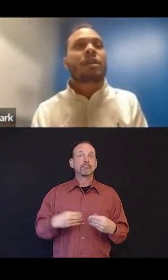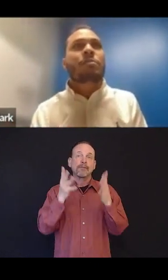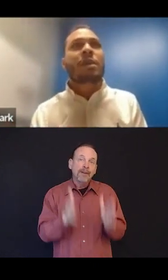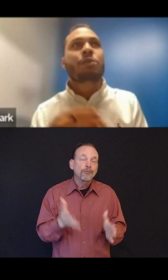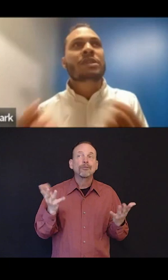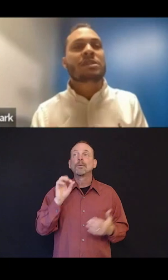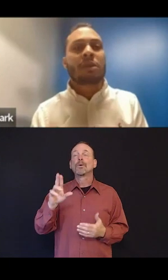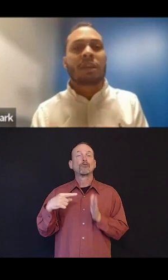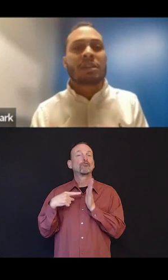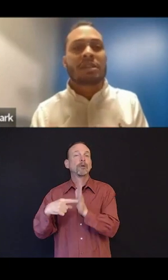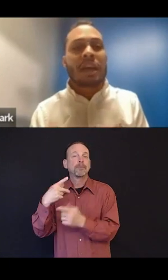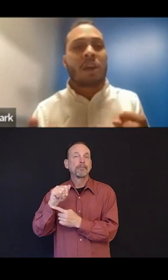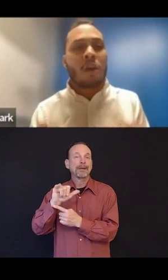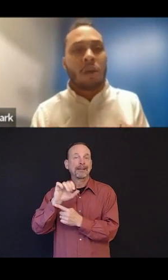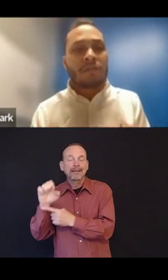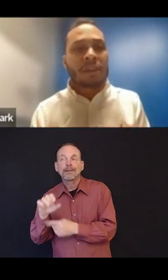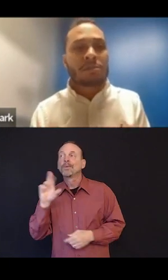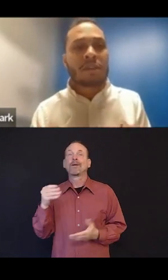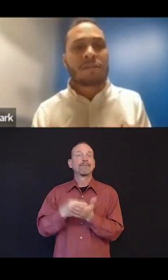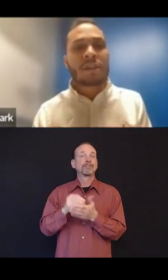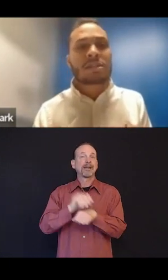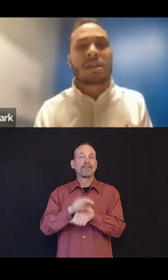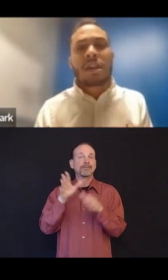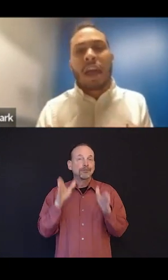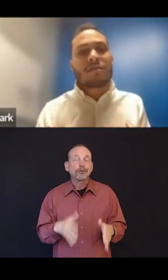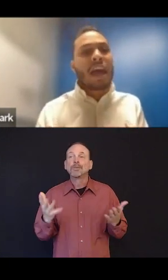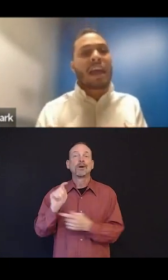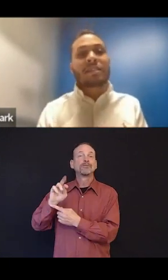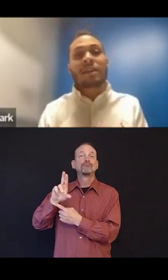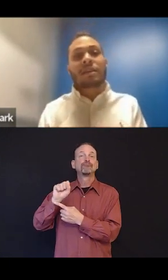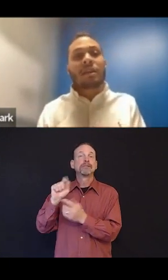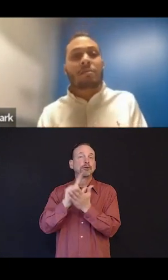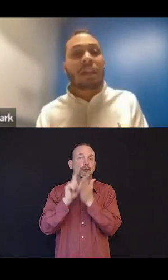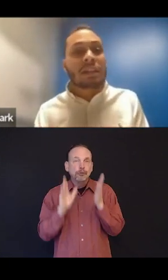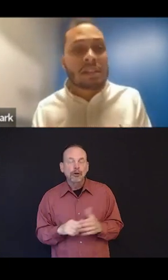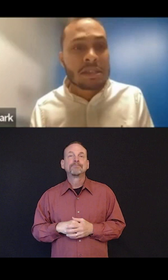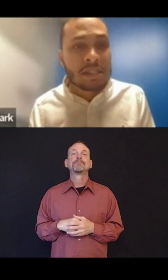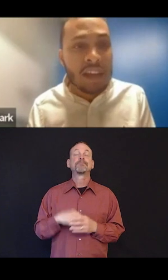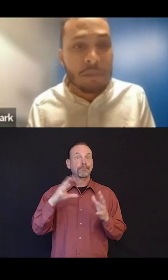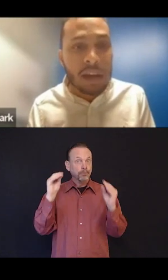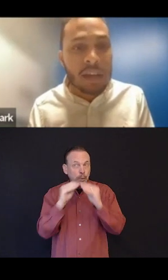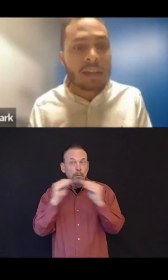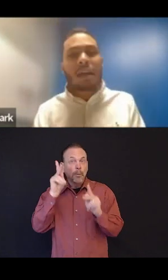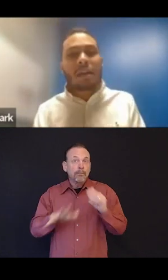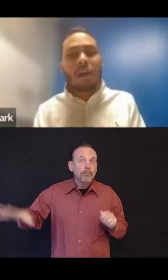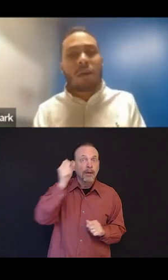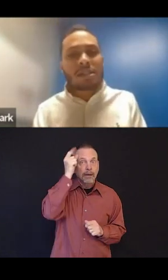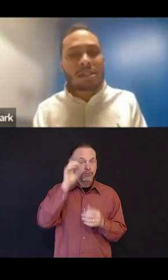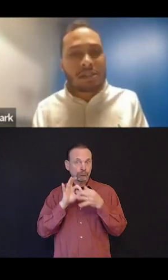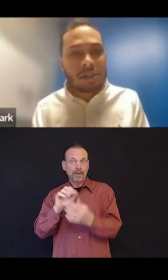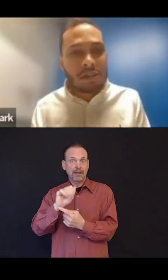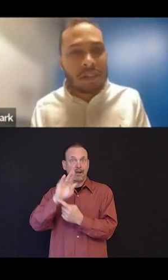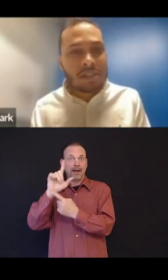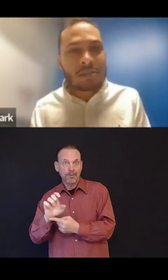long, people with disabilities that are on fixed benefits have not had the ability to save money. And I